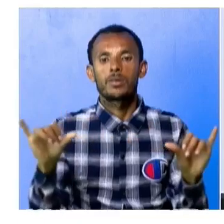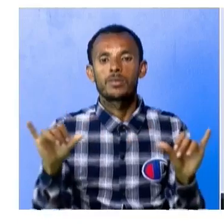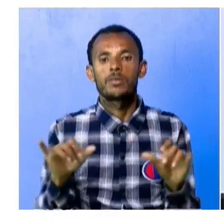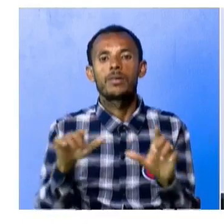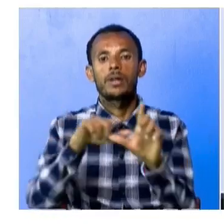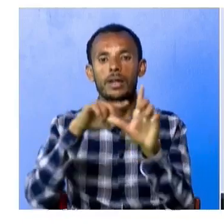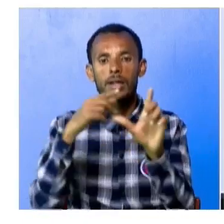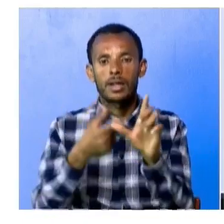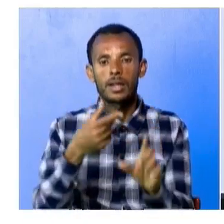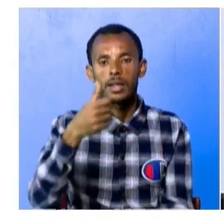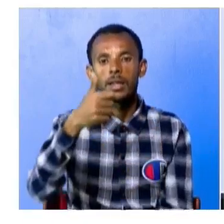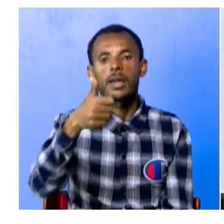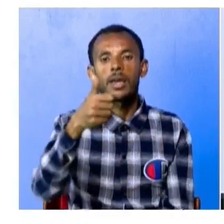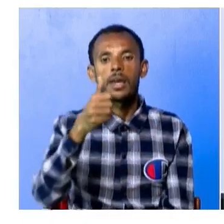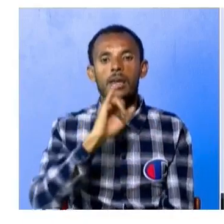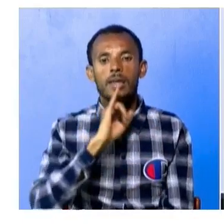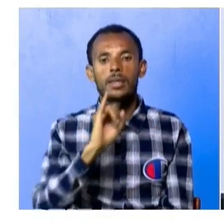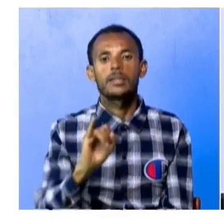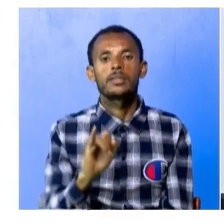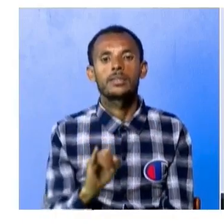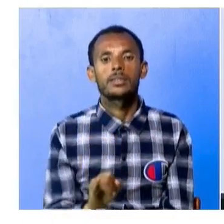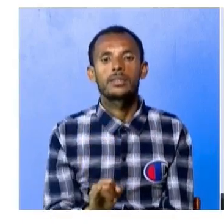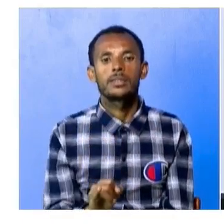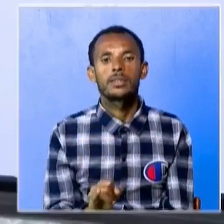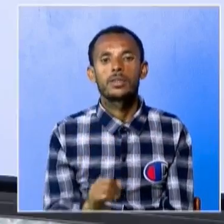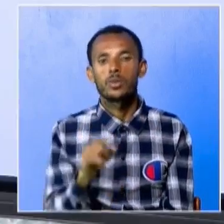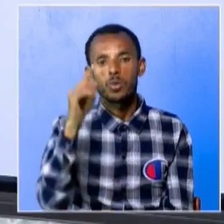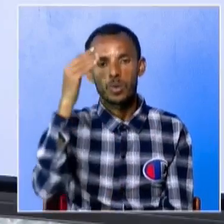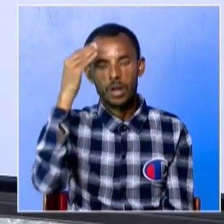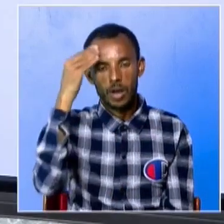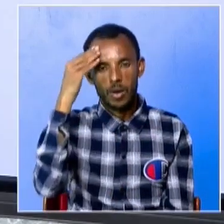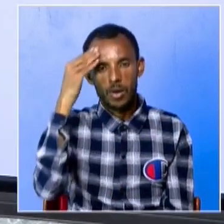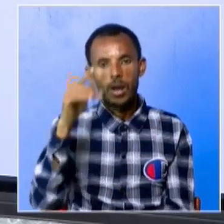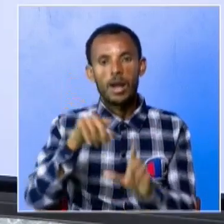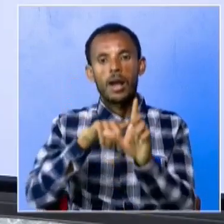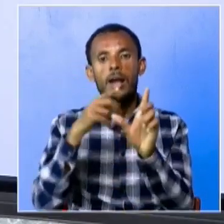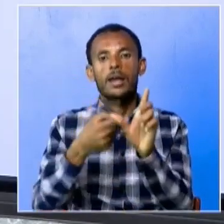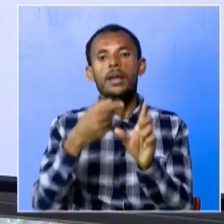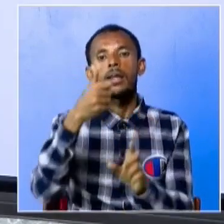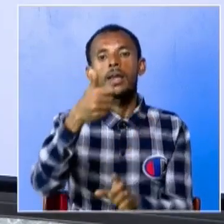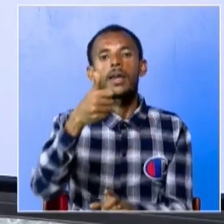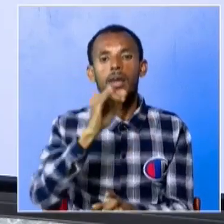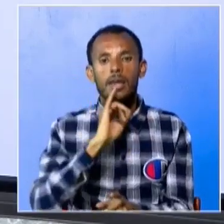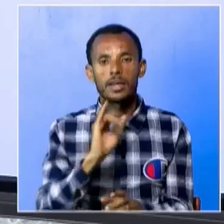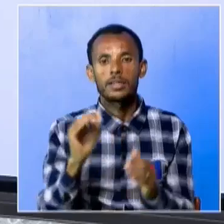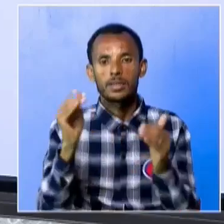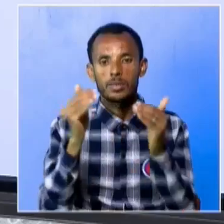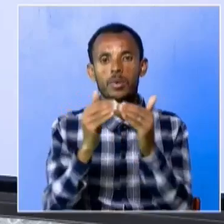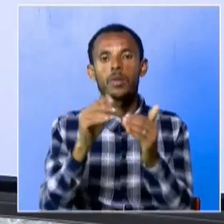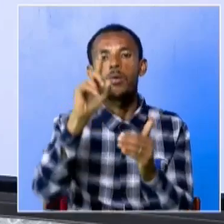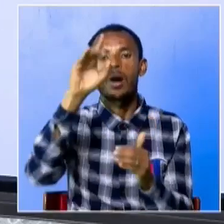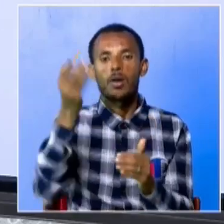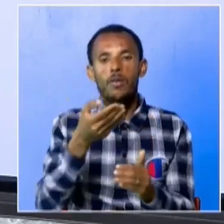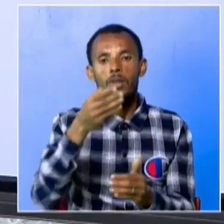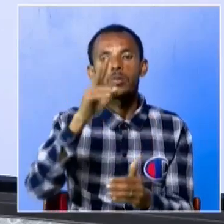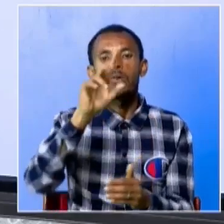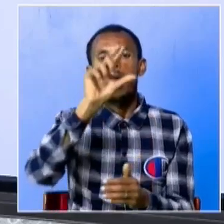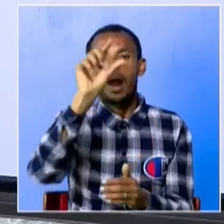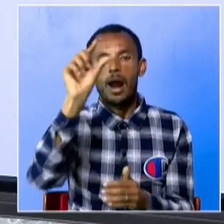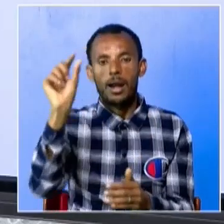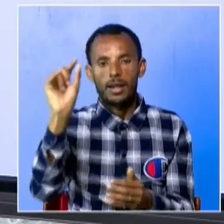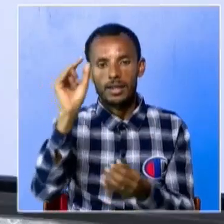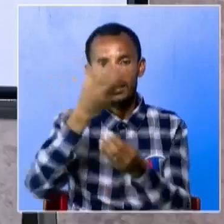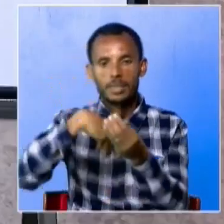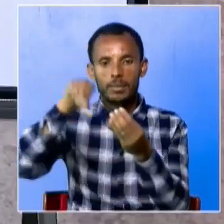of angle A is, as you all know, the measure of angle A is half of the arc subtending